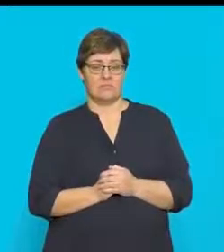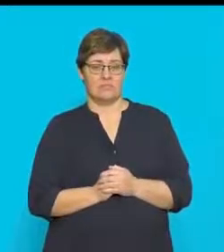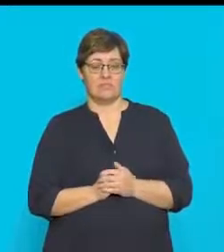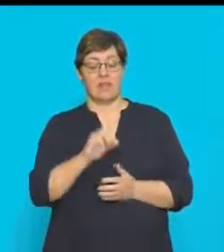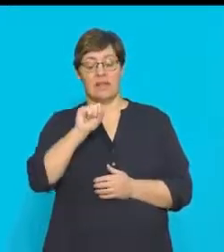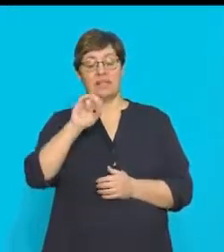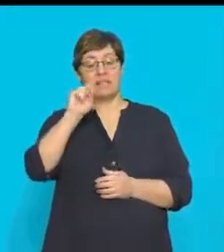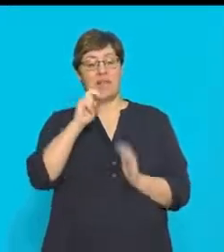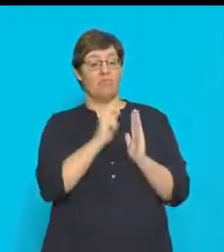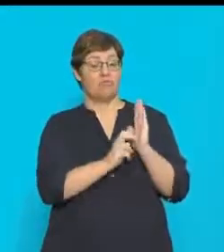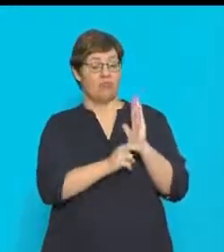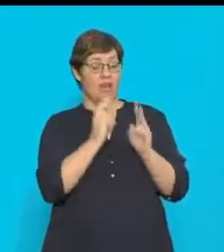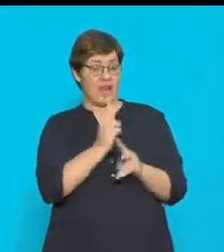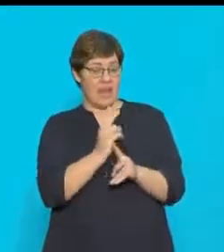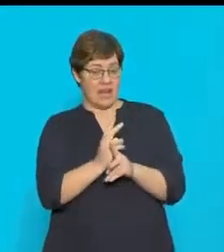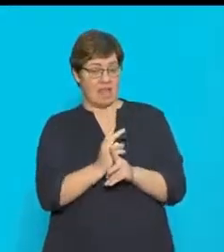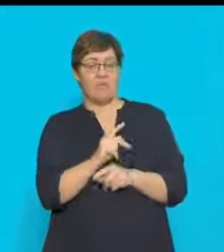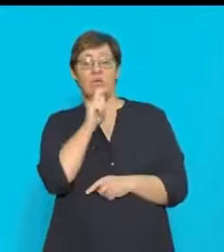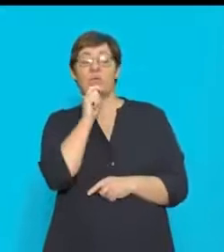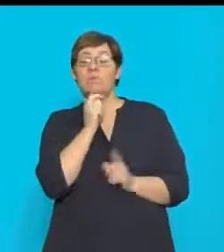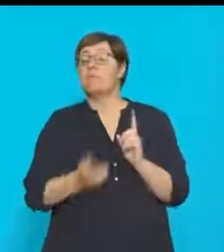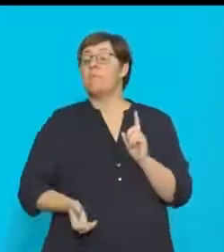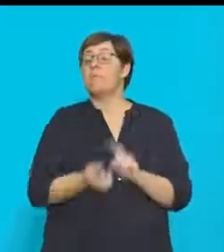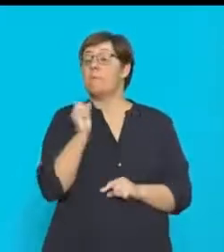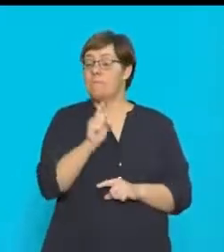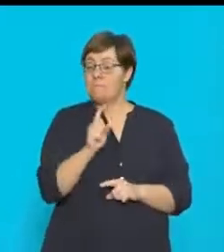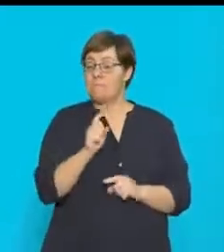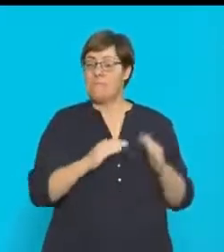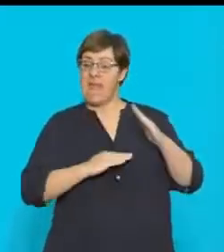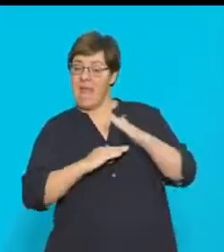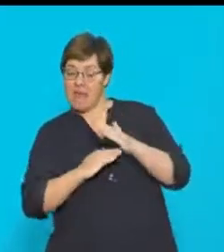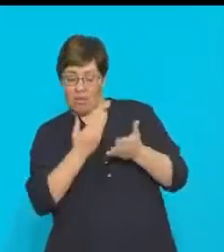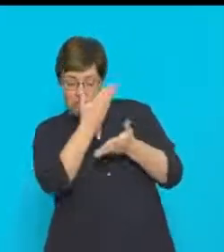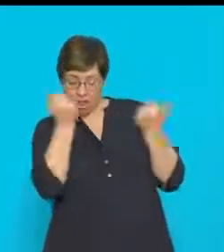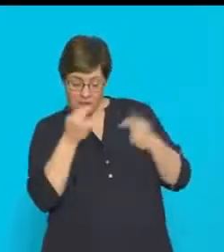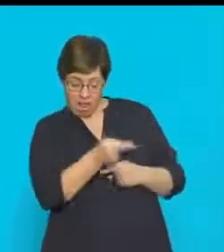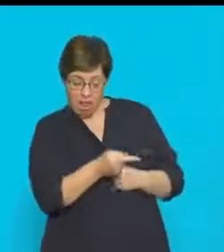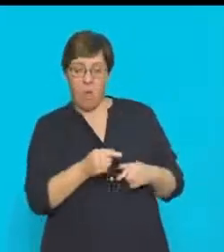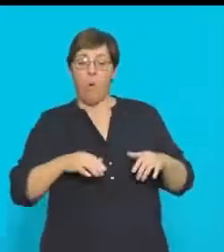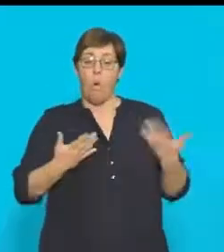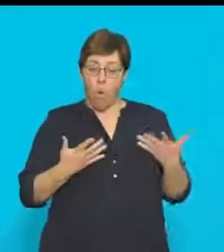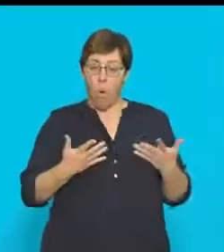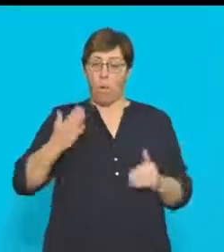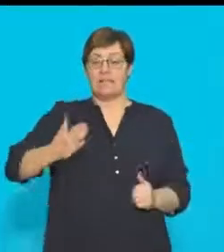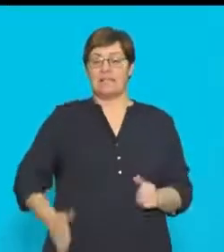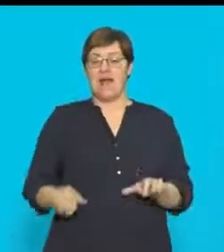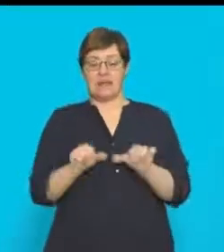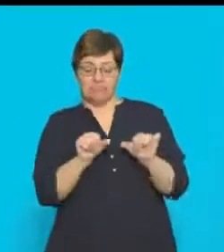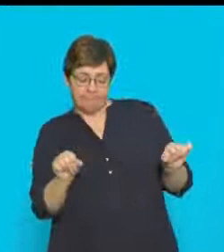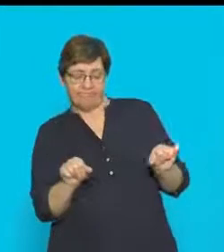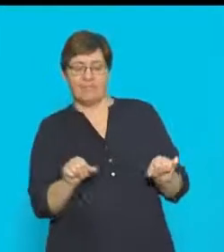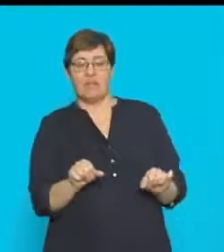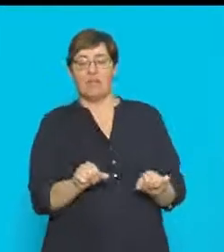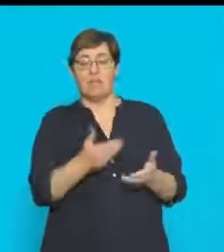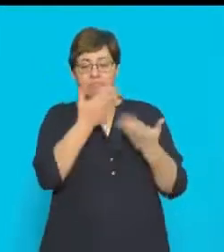So, the sine rule again, we're going to be using it to find some angle that's unknown or the length of some